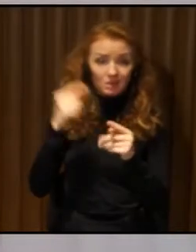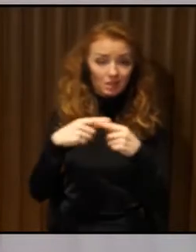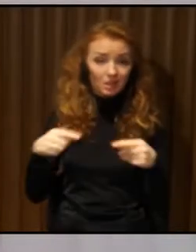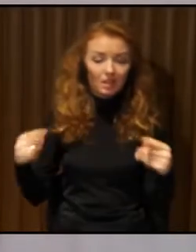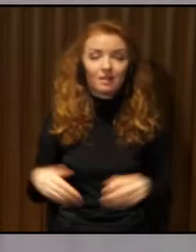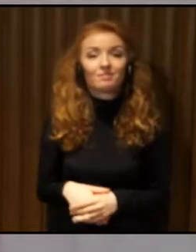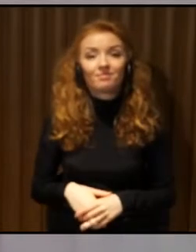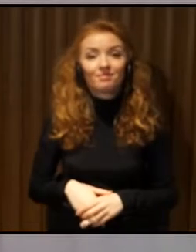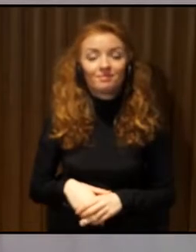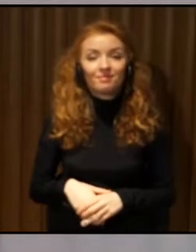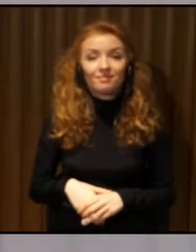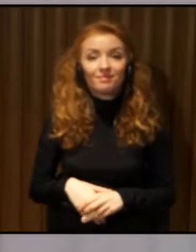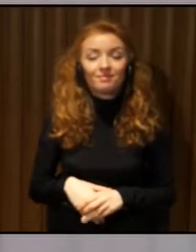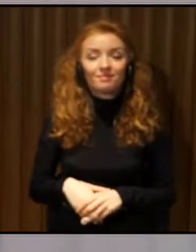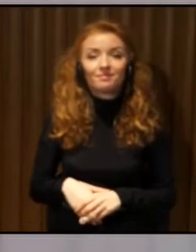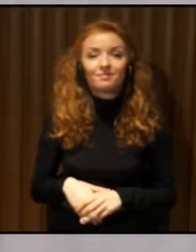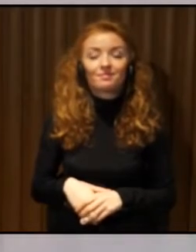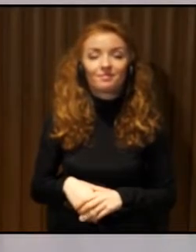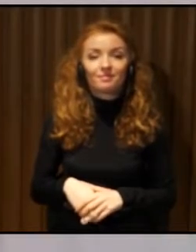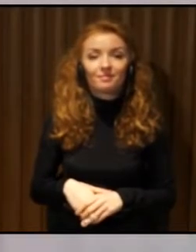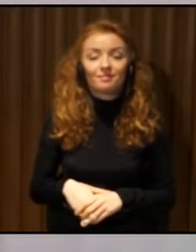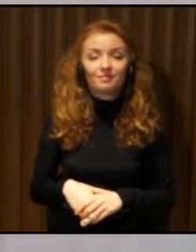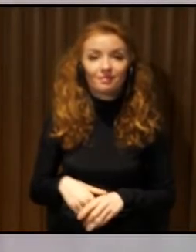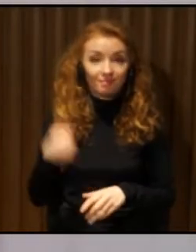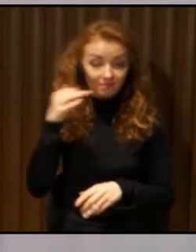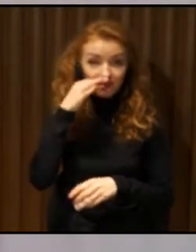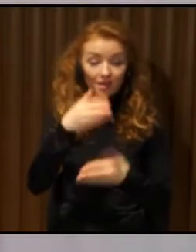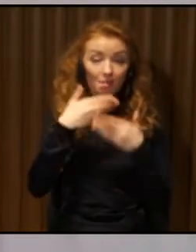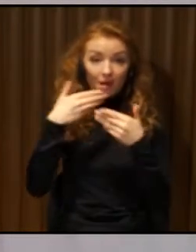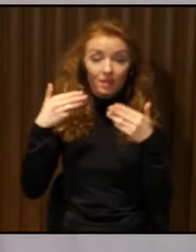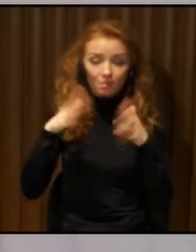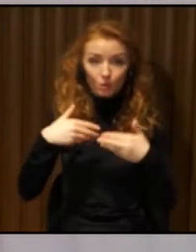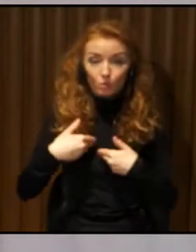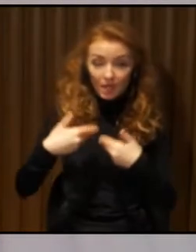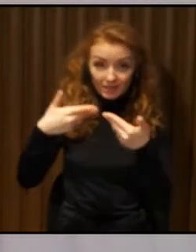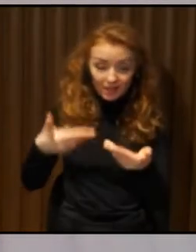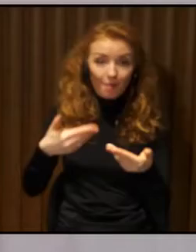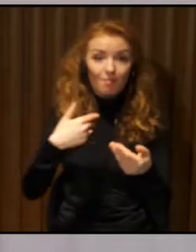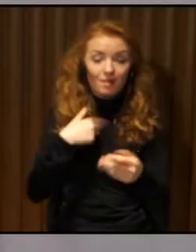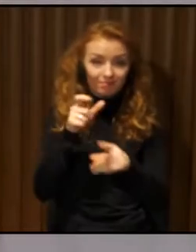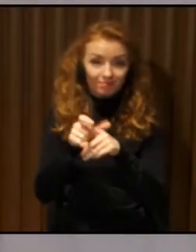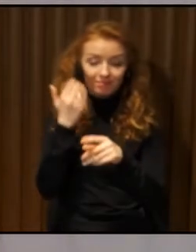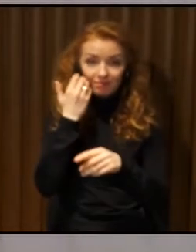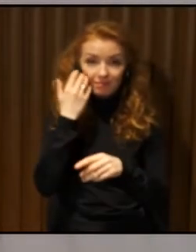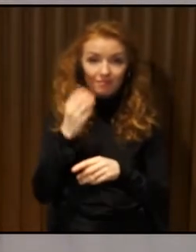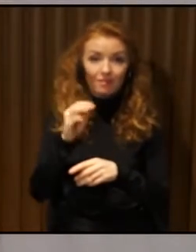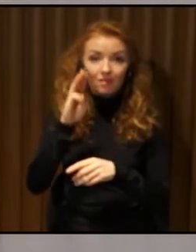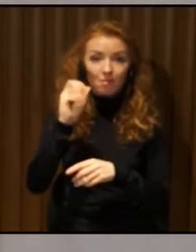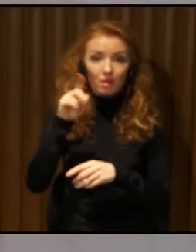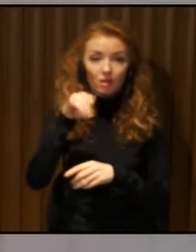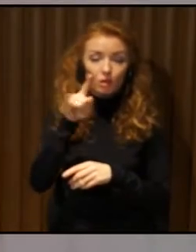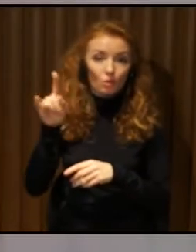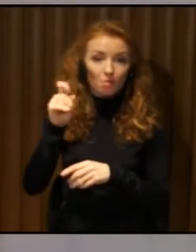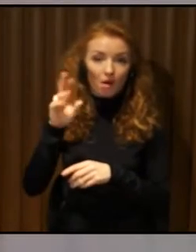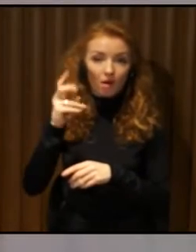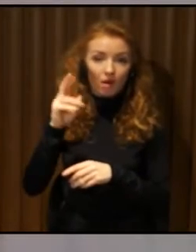Great. Well, thanks for having me, everyone. My name's Matt Parker. I'm the EVP of Innovation at HelpSeeker. And so today I want to talk a bit